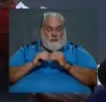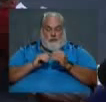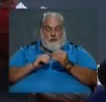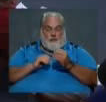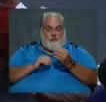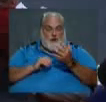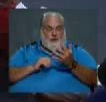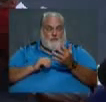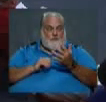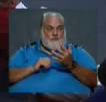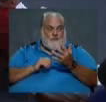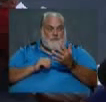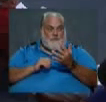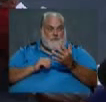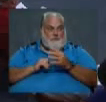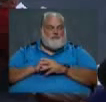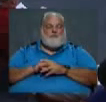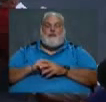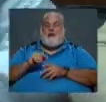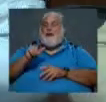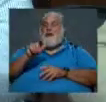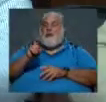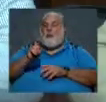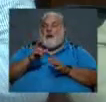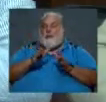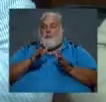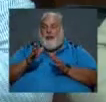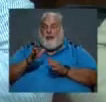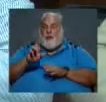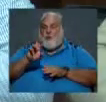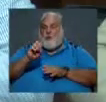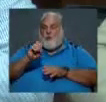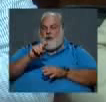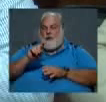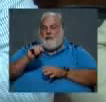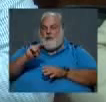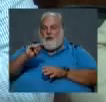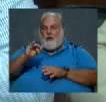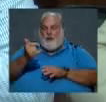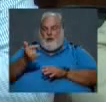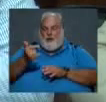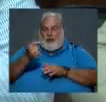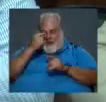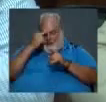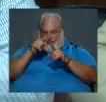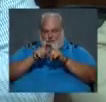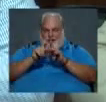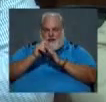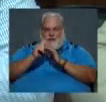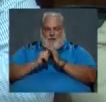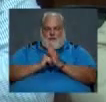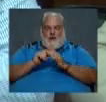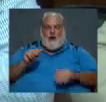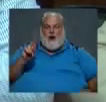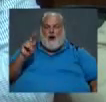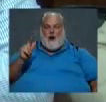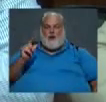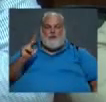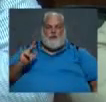Okay. Little Rock Planning Commission Planning Rezoning Conditional Use Hearing Consent Agenda for August